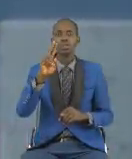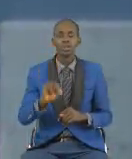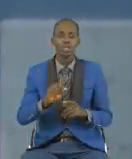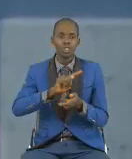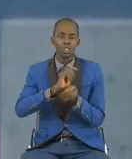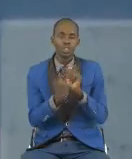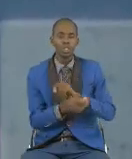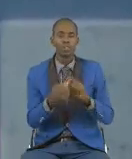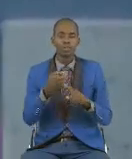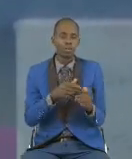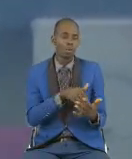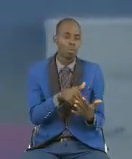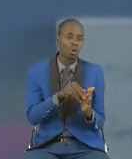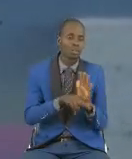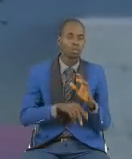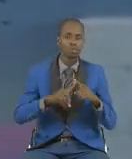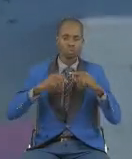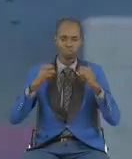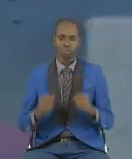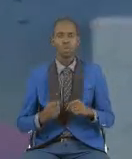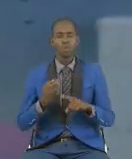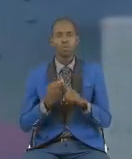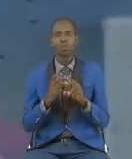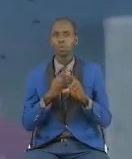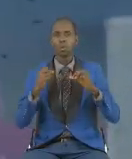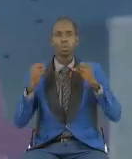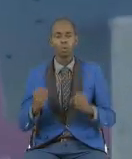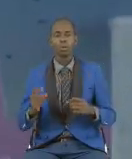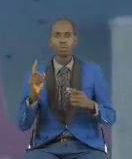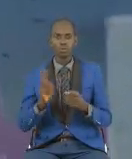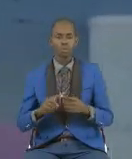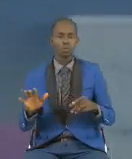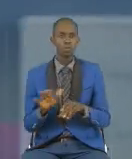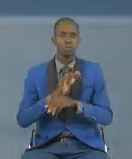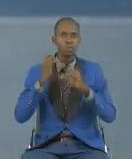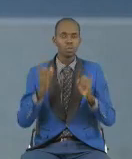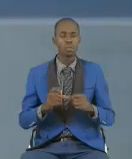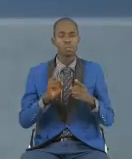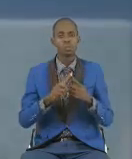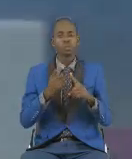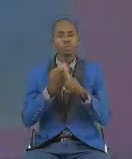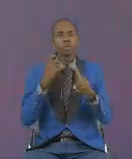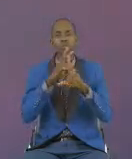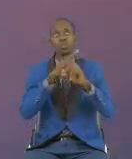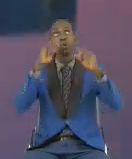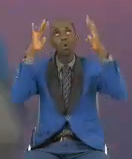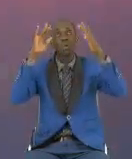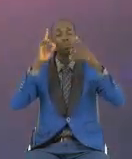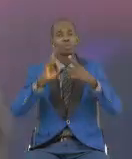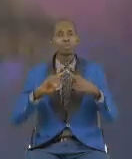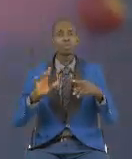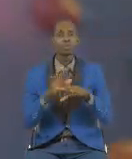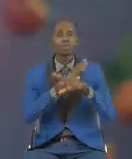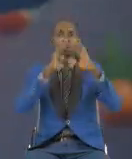from powerlessness unto power, from hopelessness unto hope. And they were moved away and